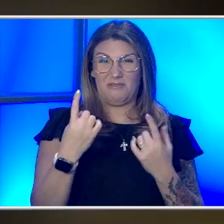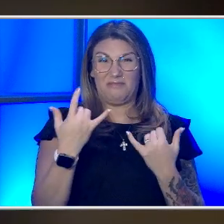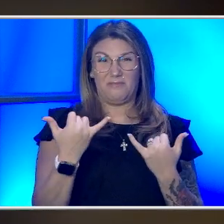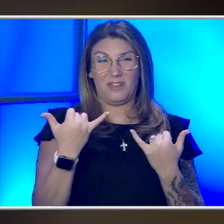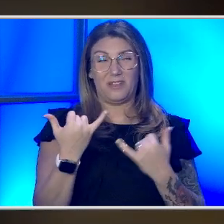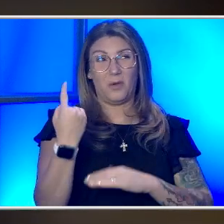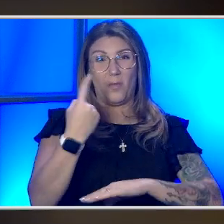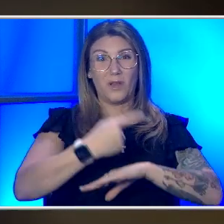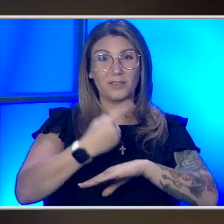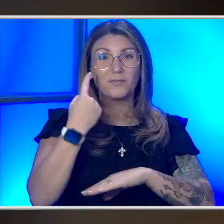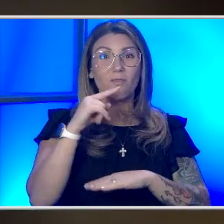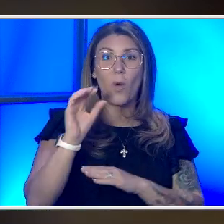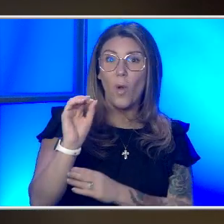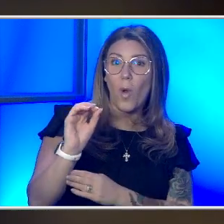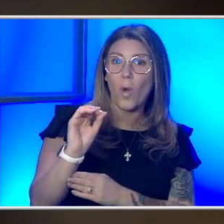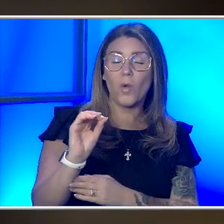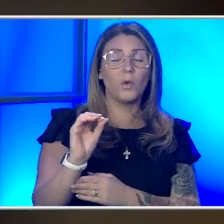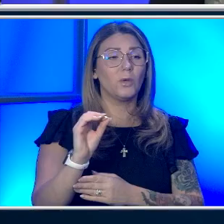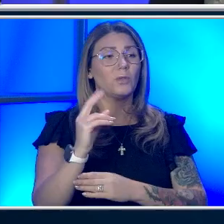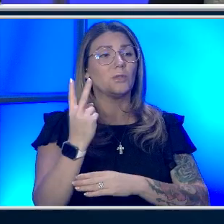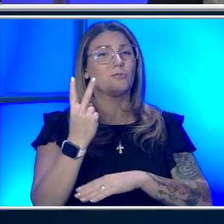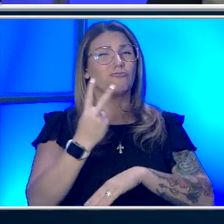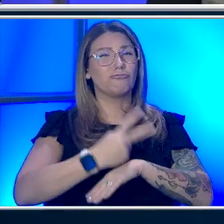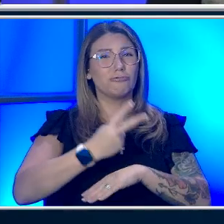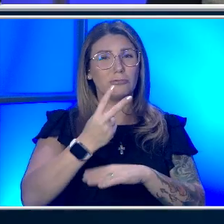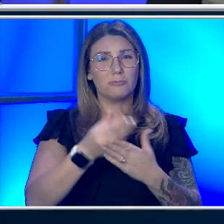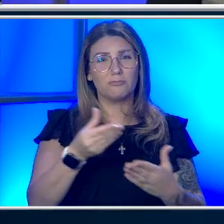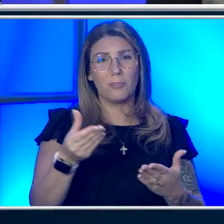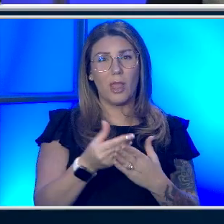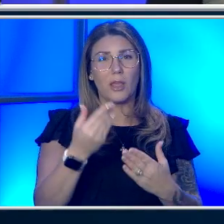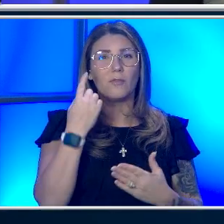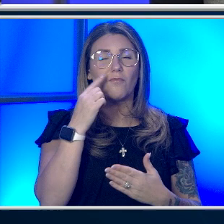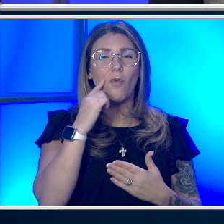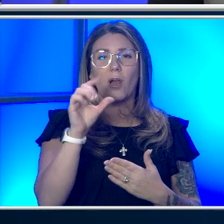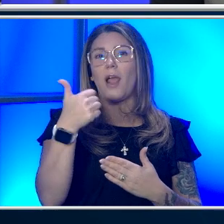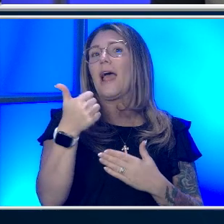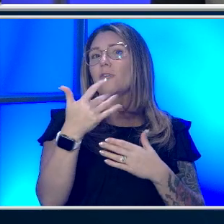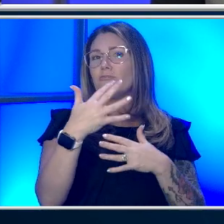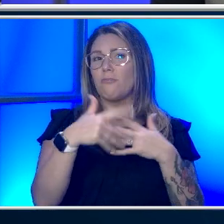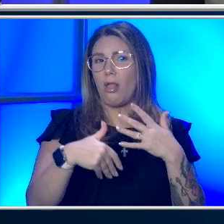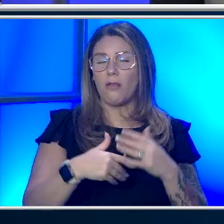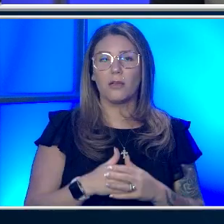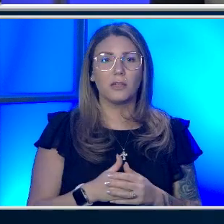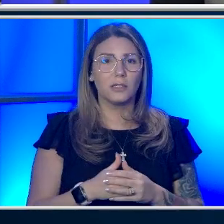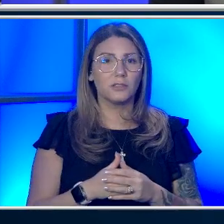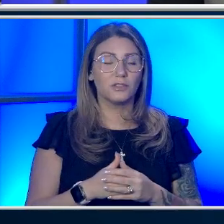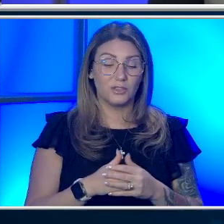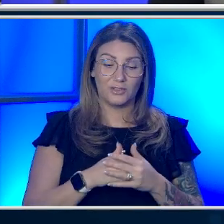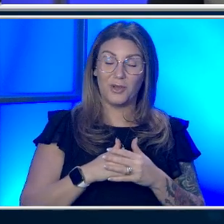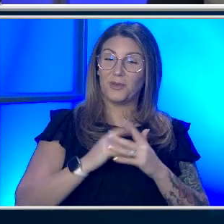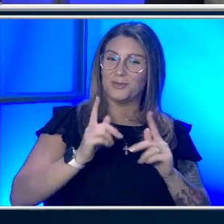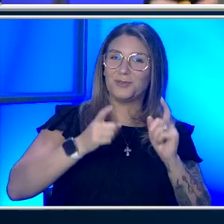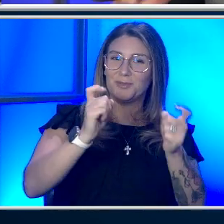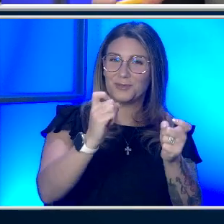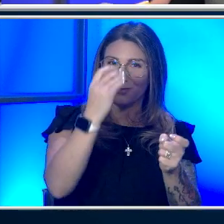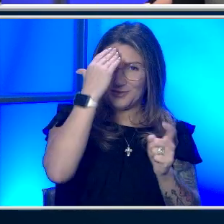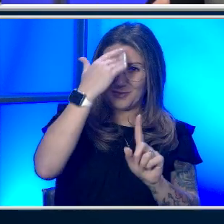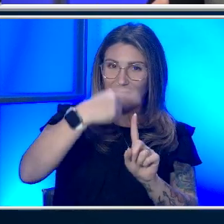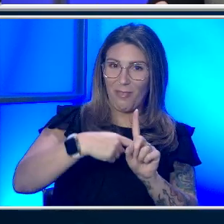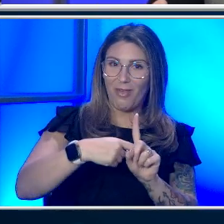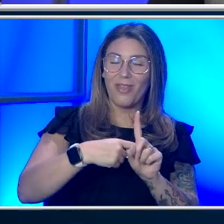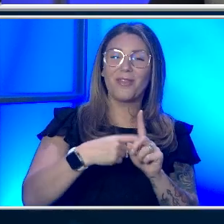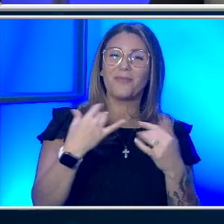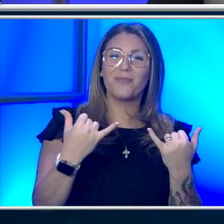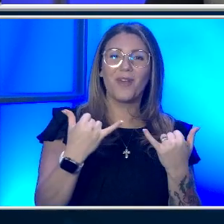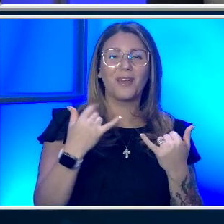2 day supply for most others. So it's Donor Awareness Month right now. So historically, winter